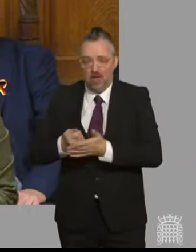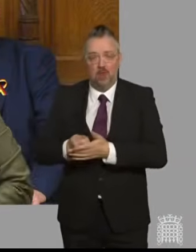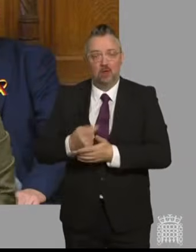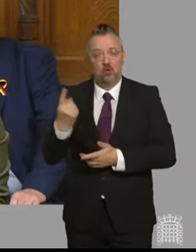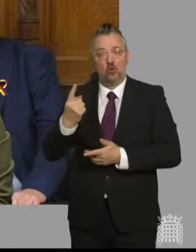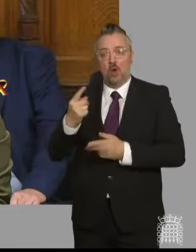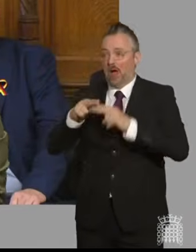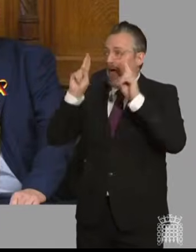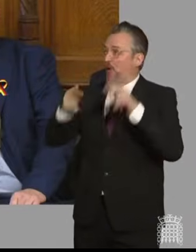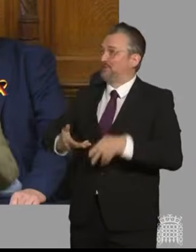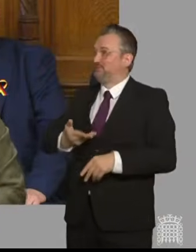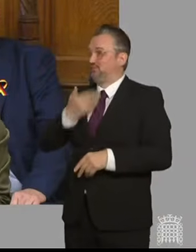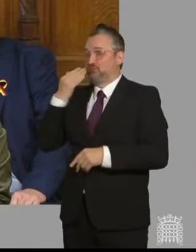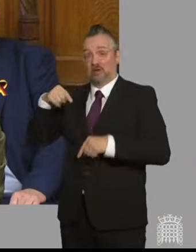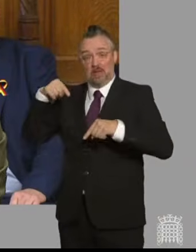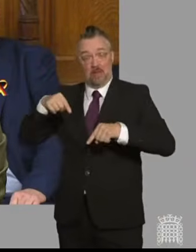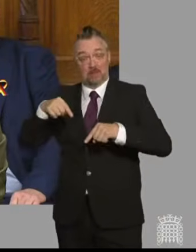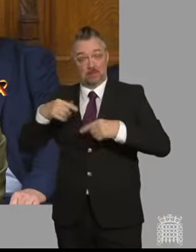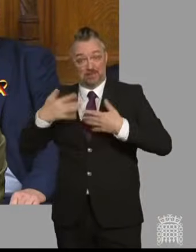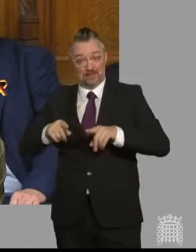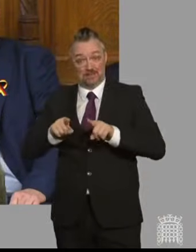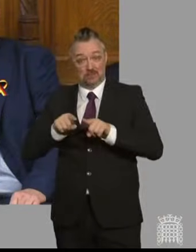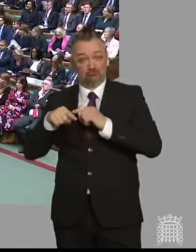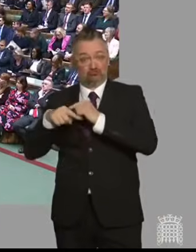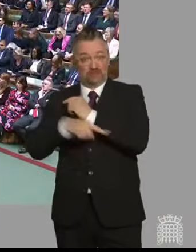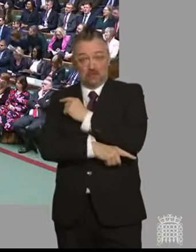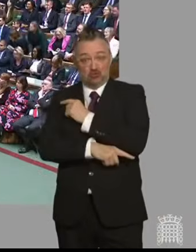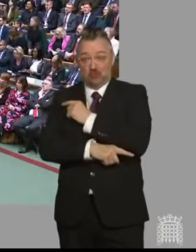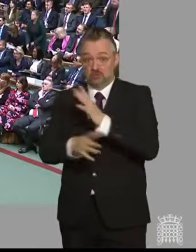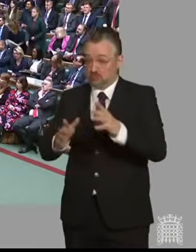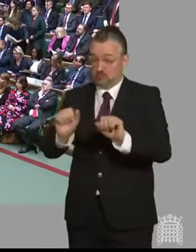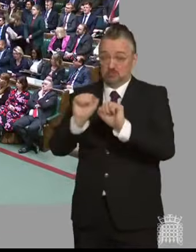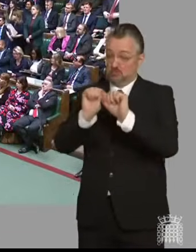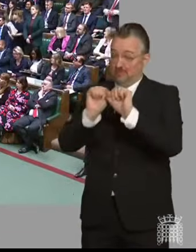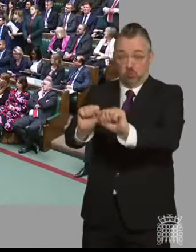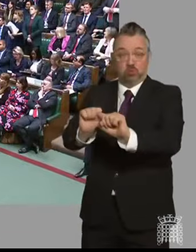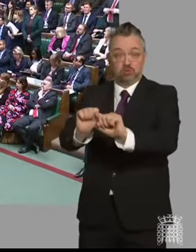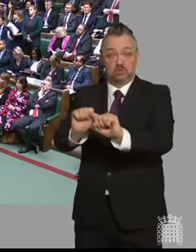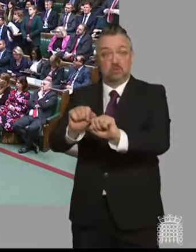written all over it, is a good thing for our country?